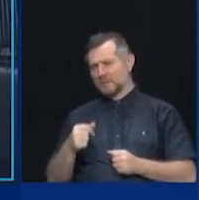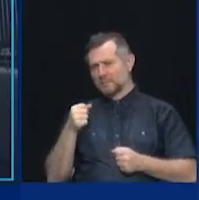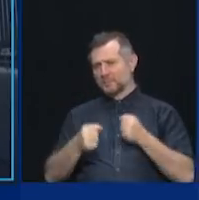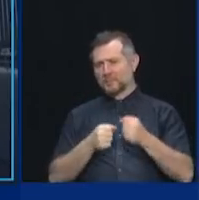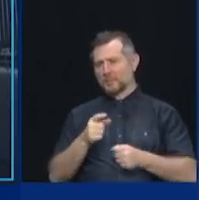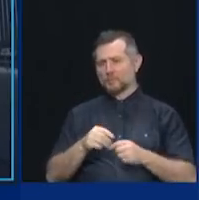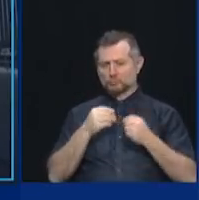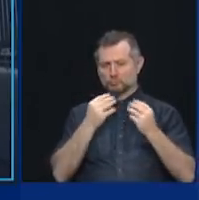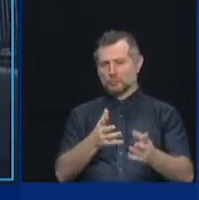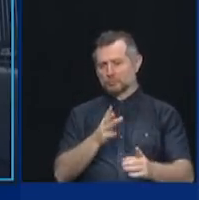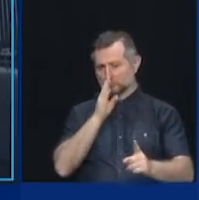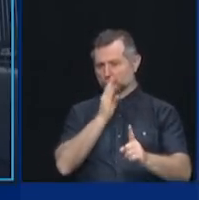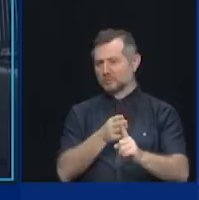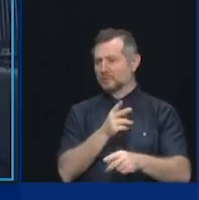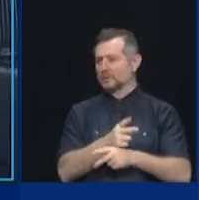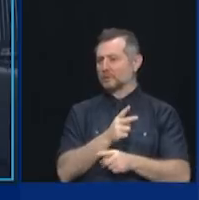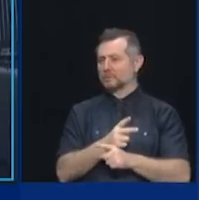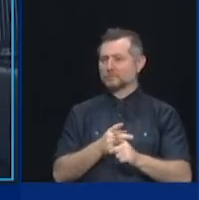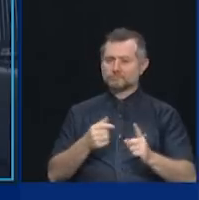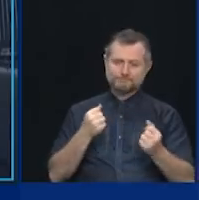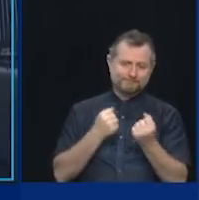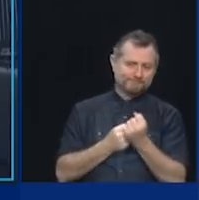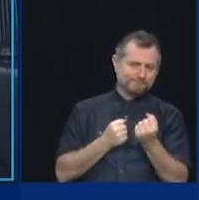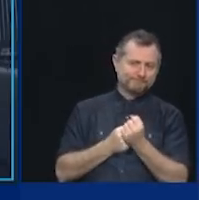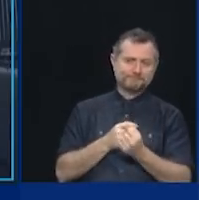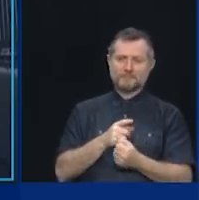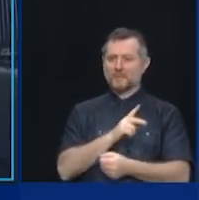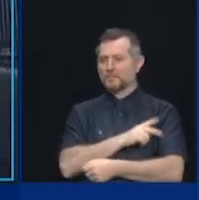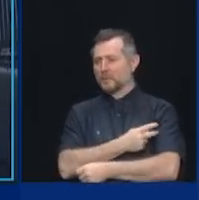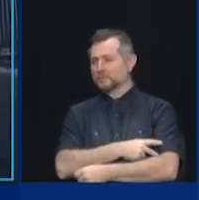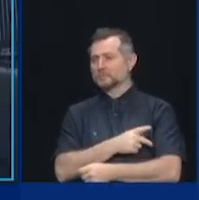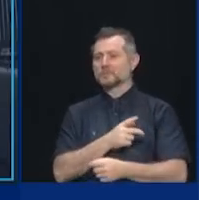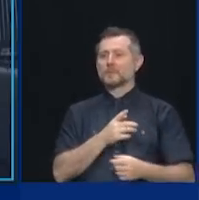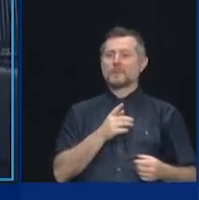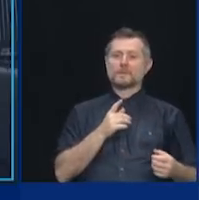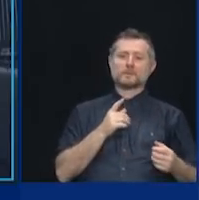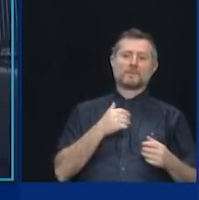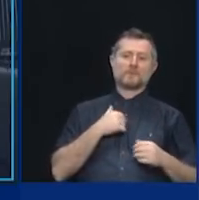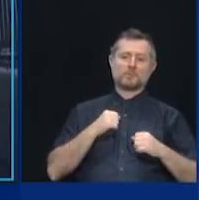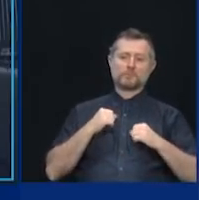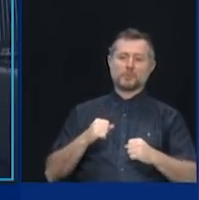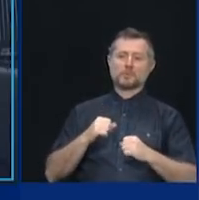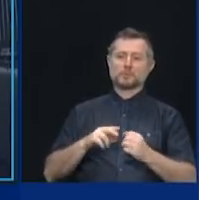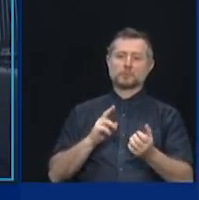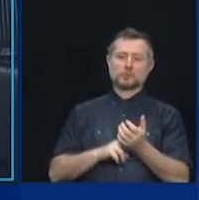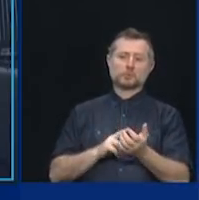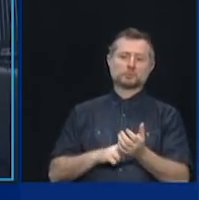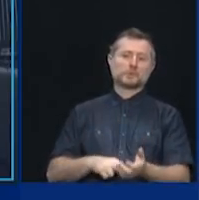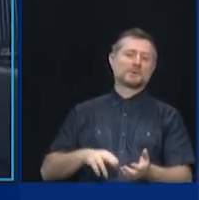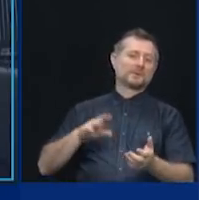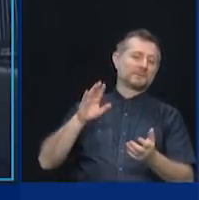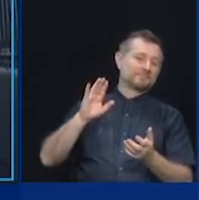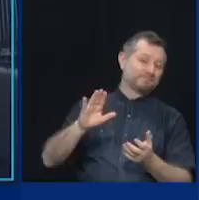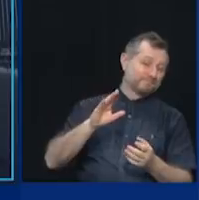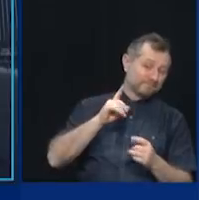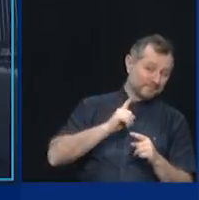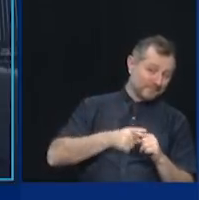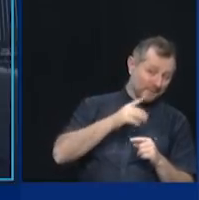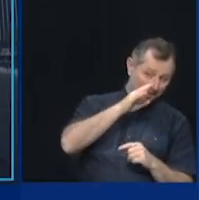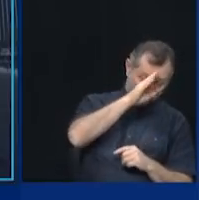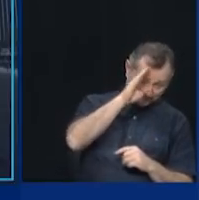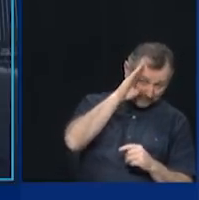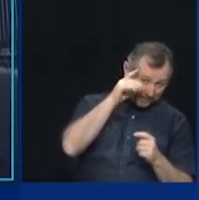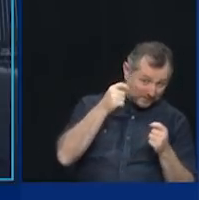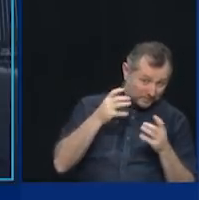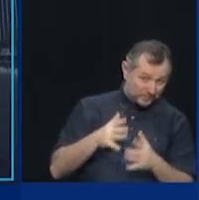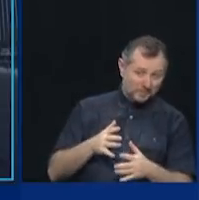the patients and to keep the nurses and administrators healthy and safe? Come up with that plan,